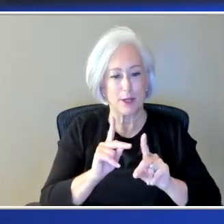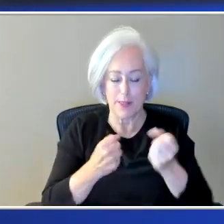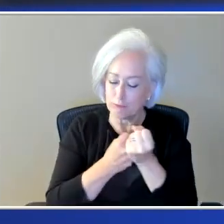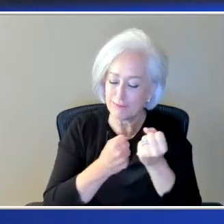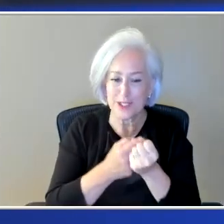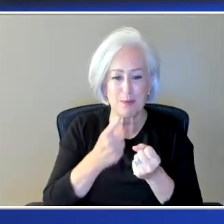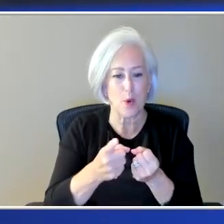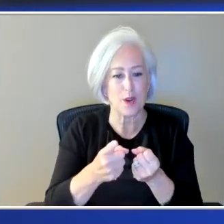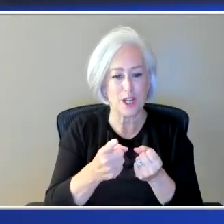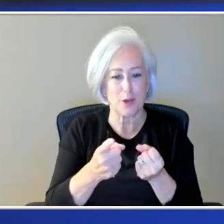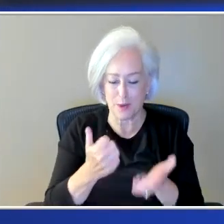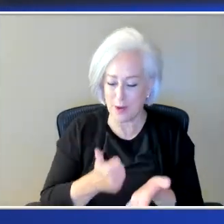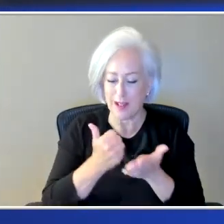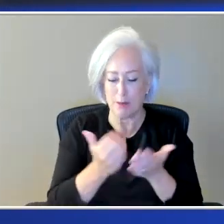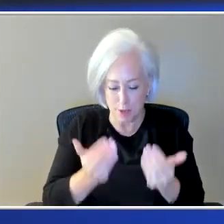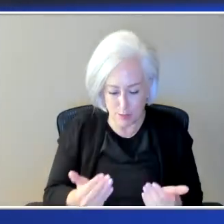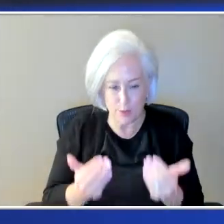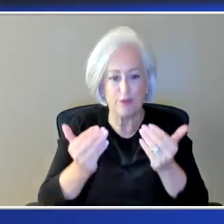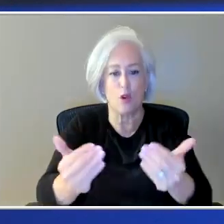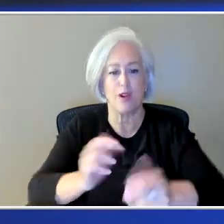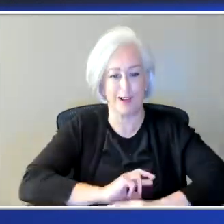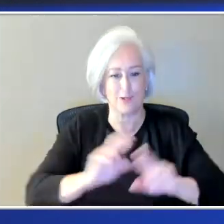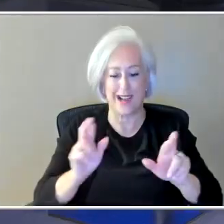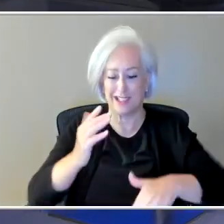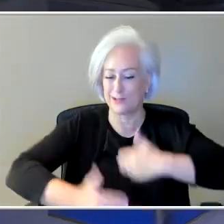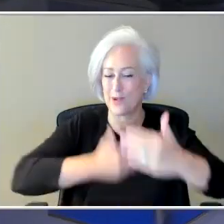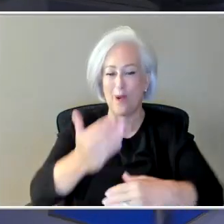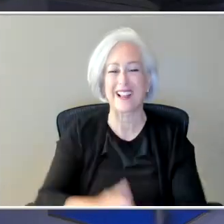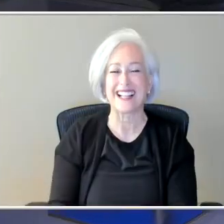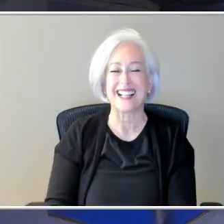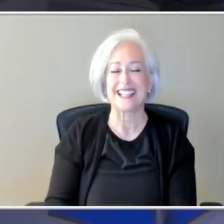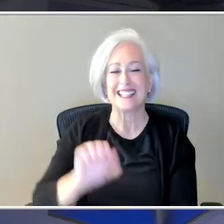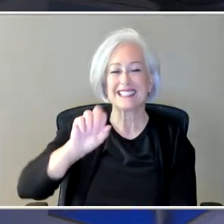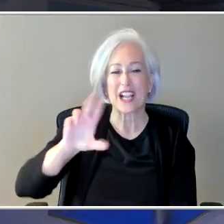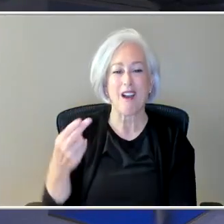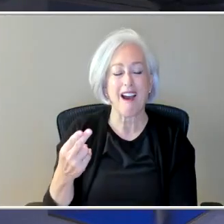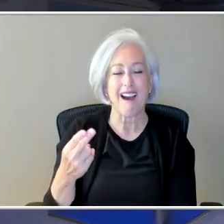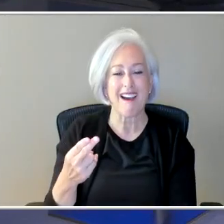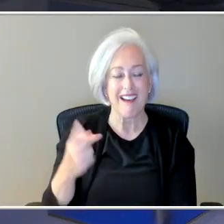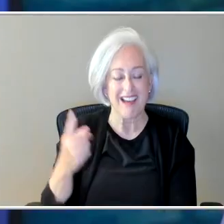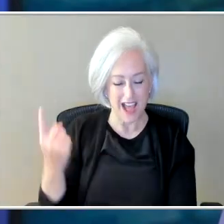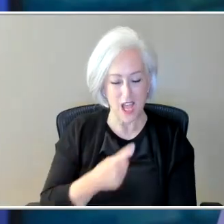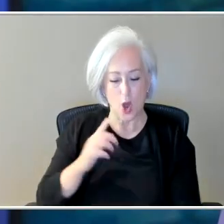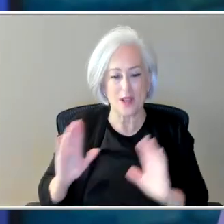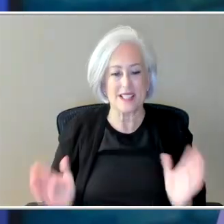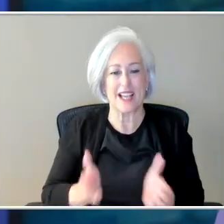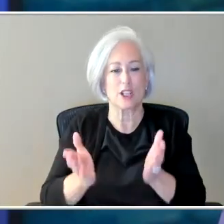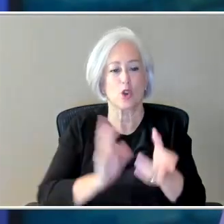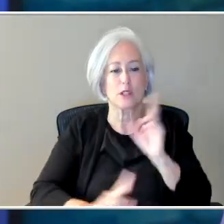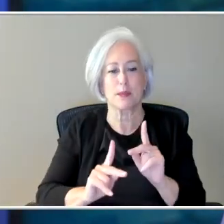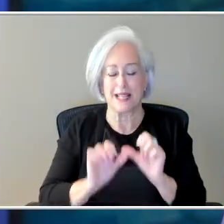path forward for you and get you teed up and taken care of. Sarah? I always encourage family, keep asking questions. I want them